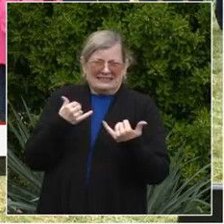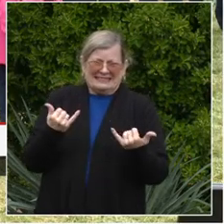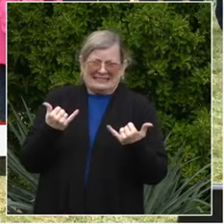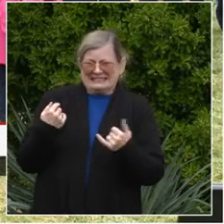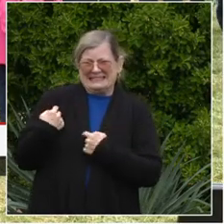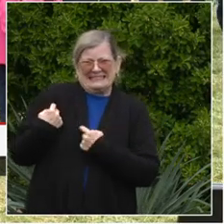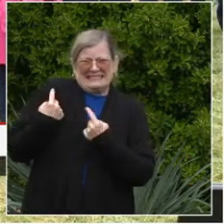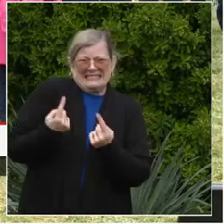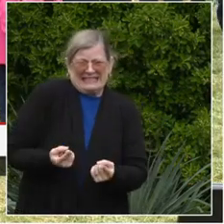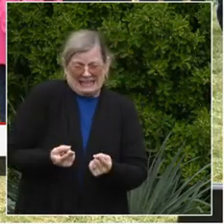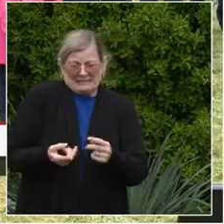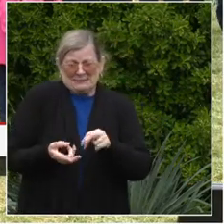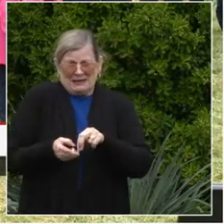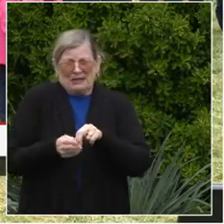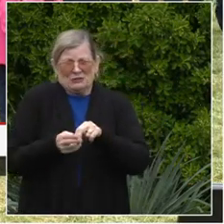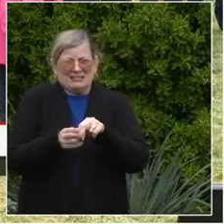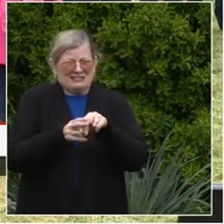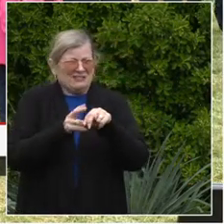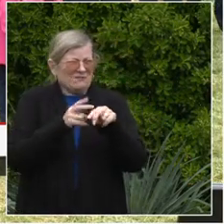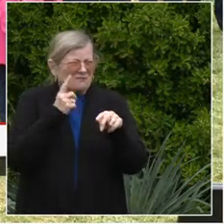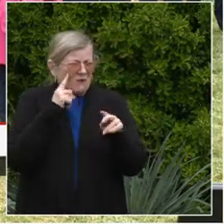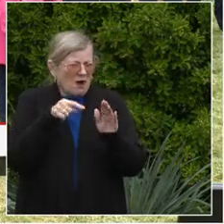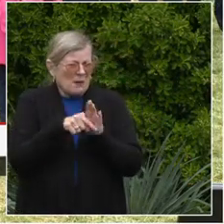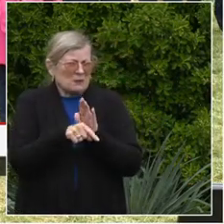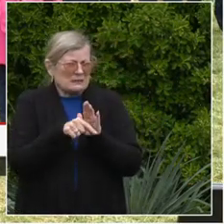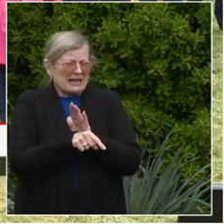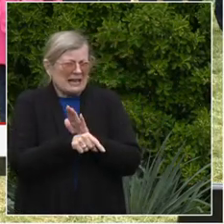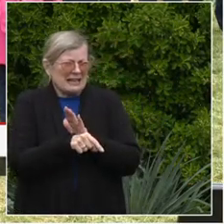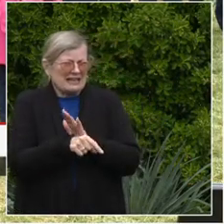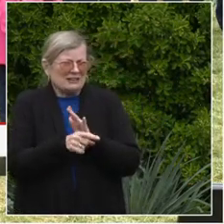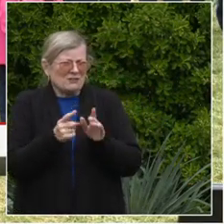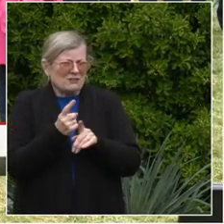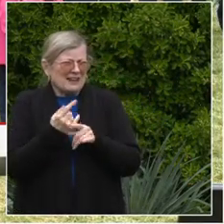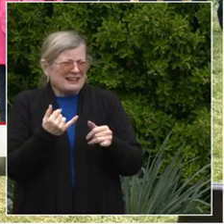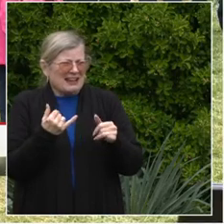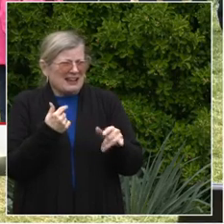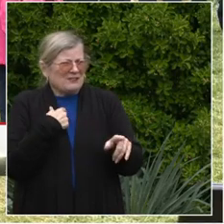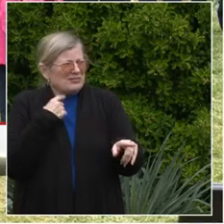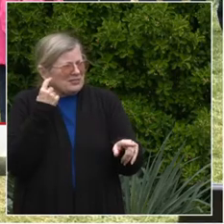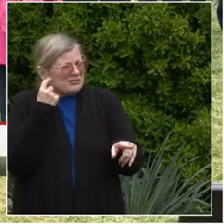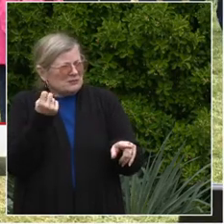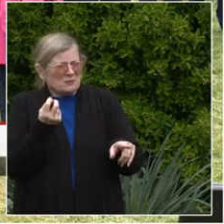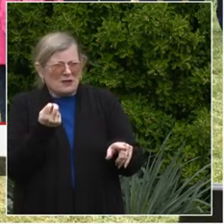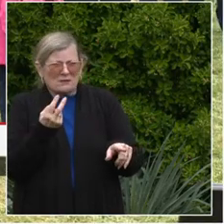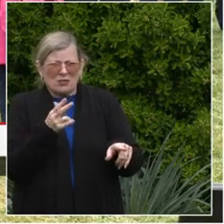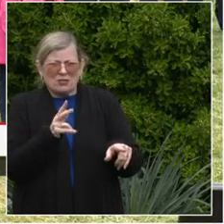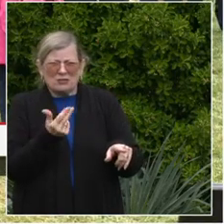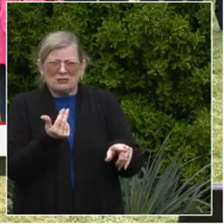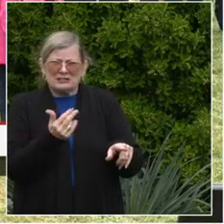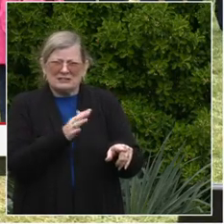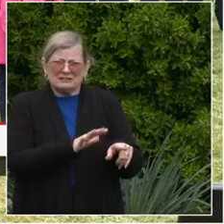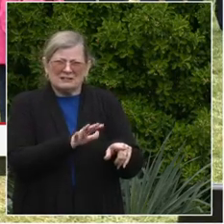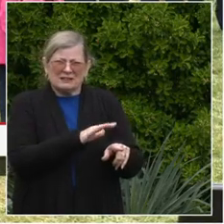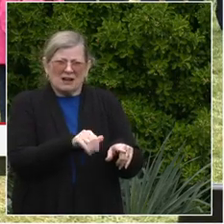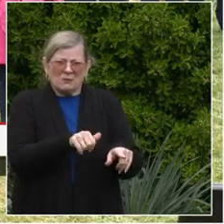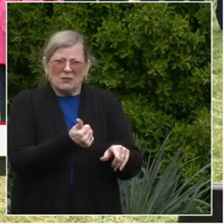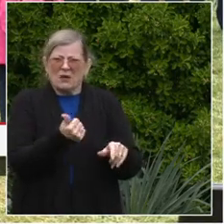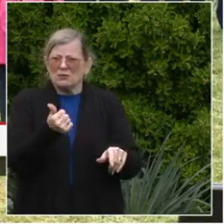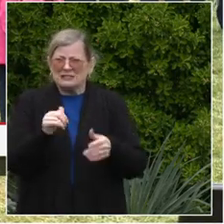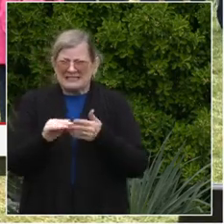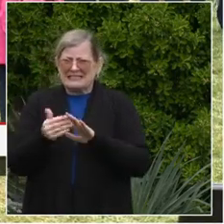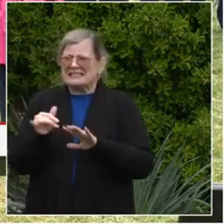uptick in the homicides, and right now I think it's 12 or 13%, which has been consistent with other major cities all